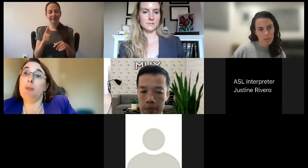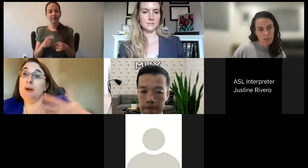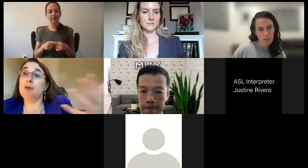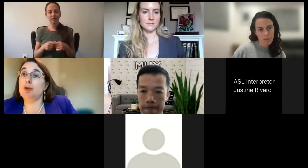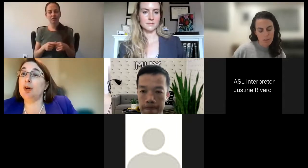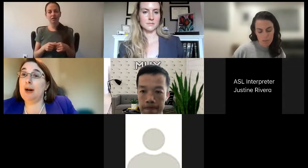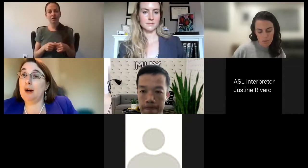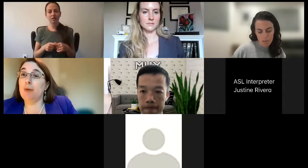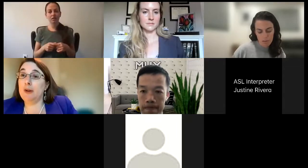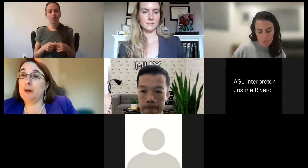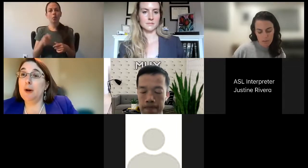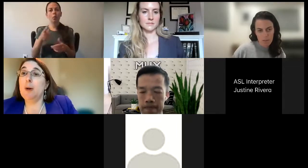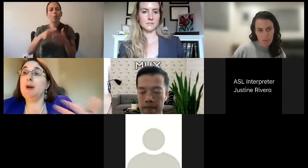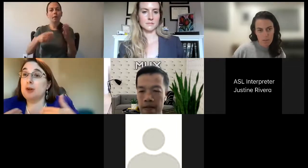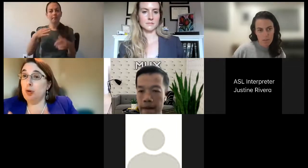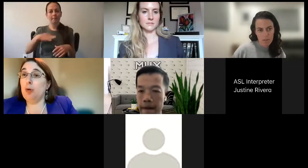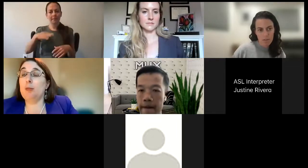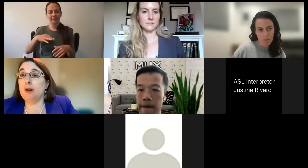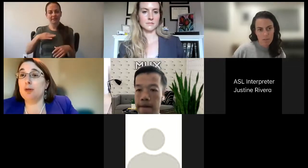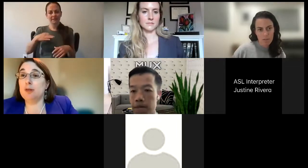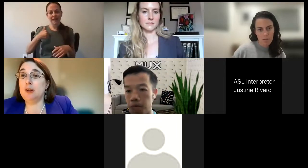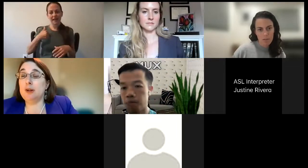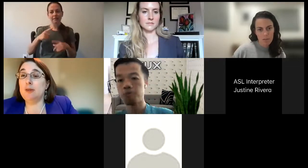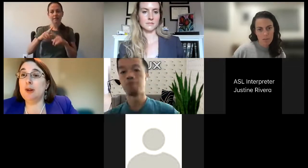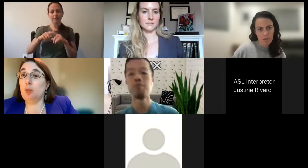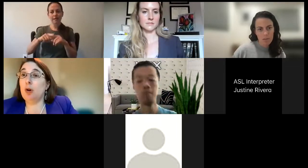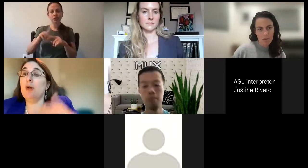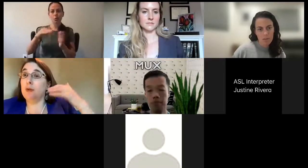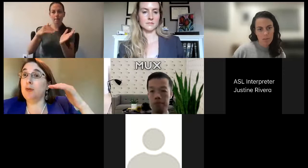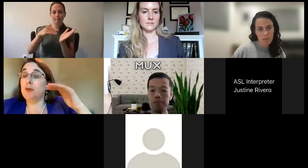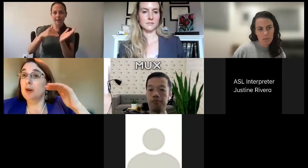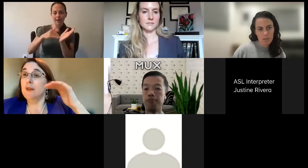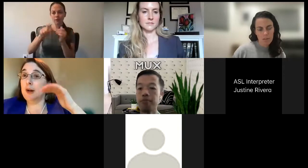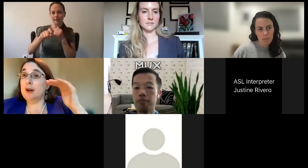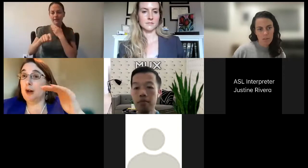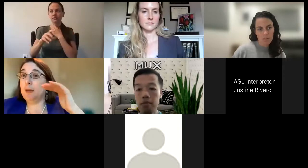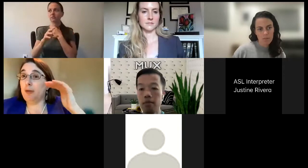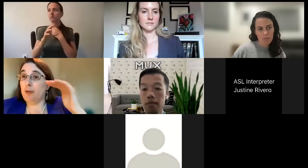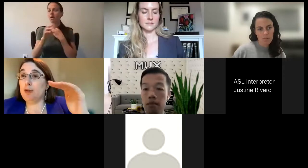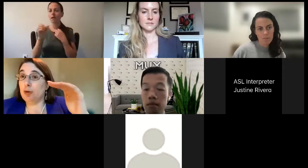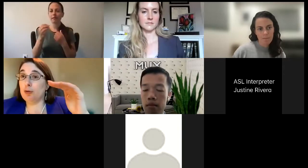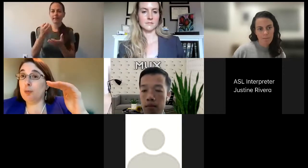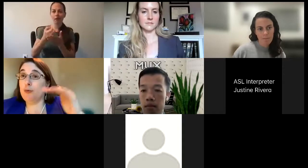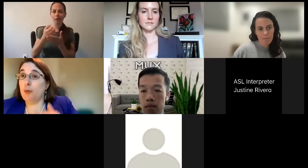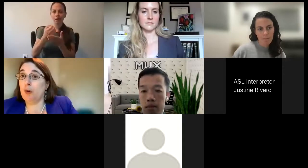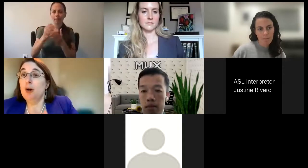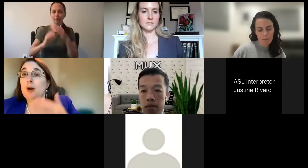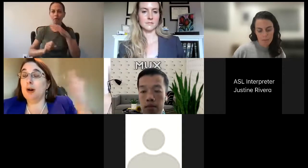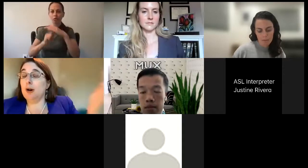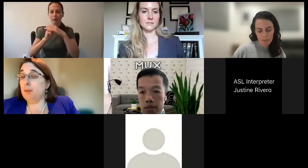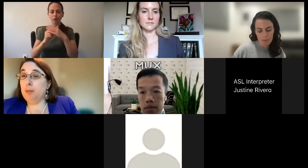what benefits are out there based on your own medical needs and what are the economic thresholds